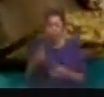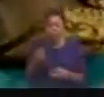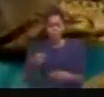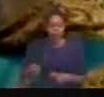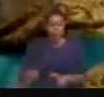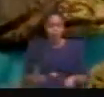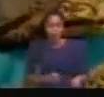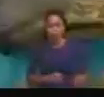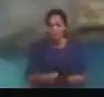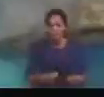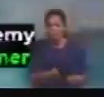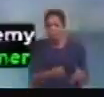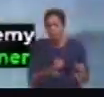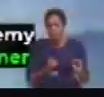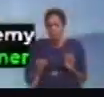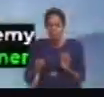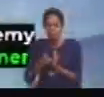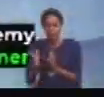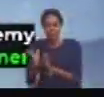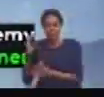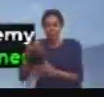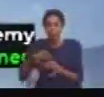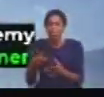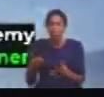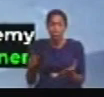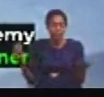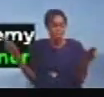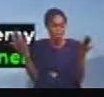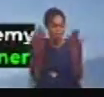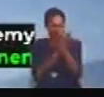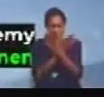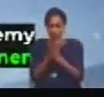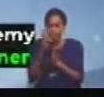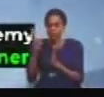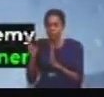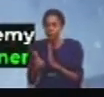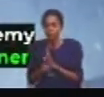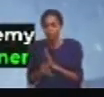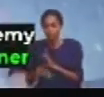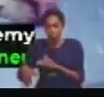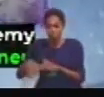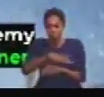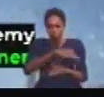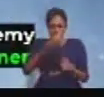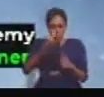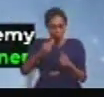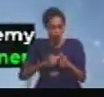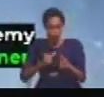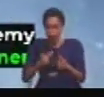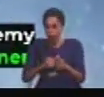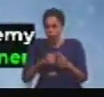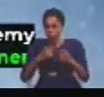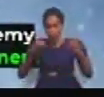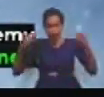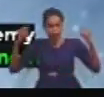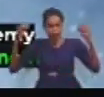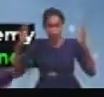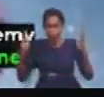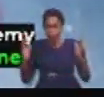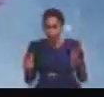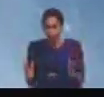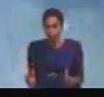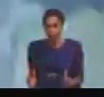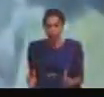the streets, Jesus in the darkness, over every